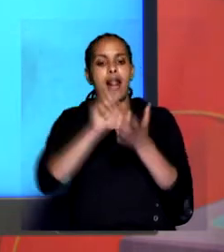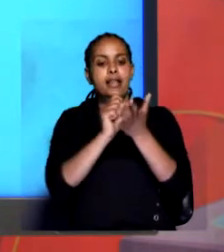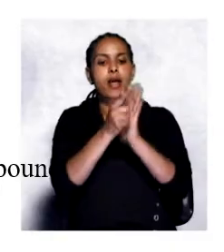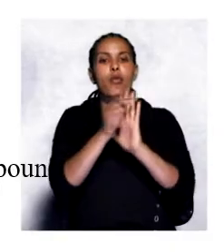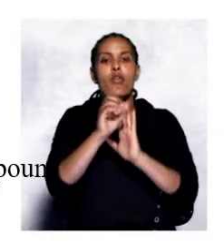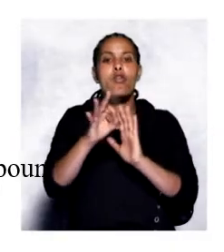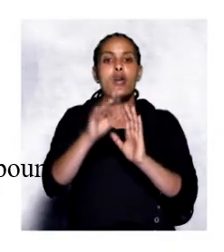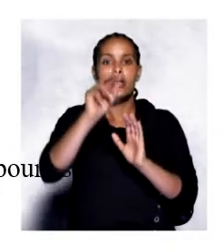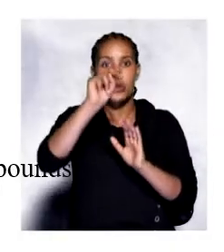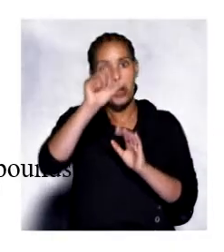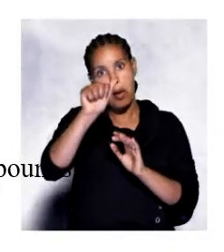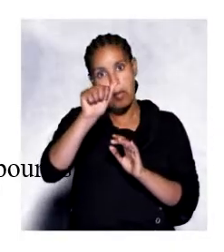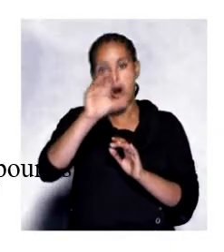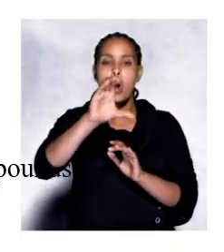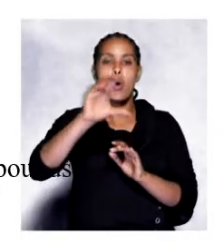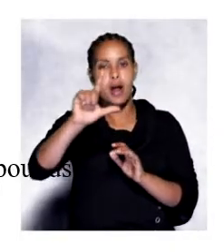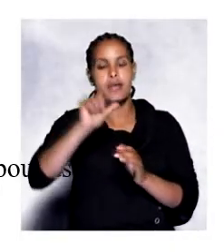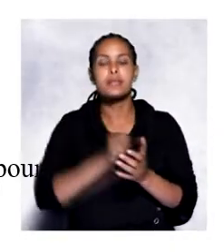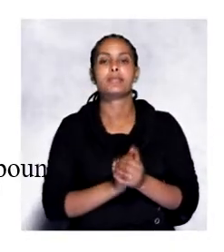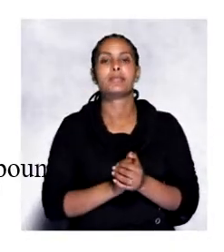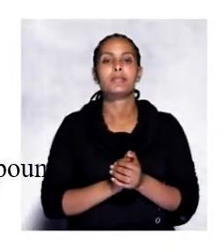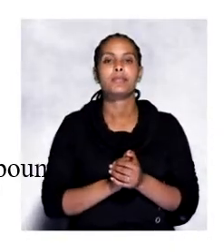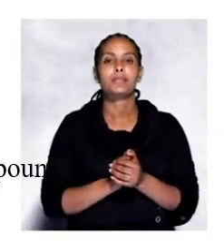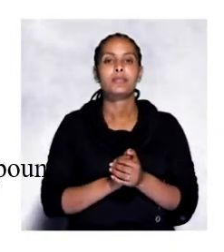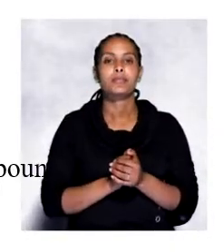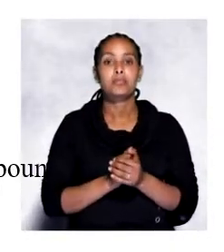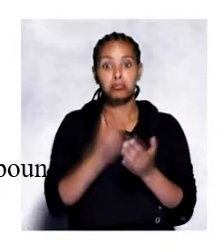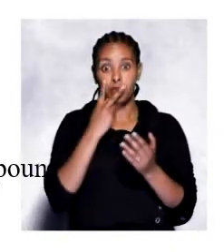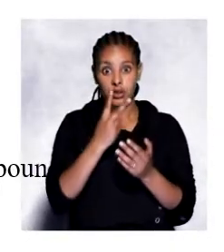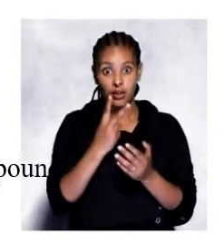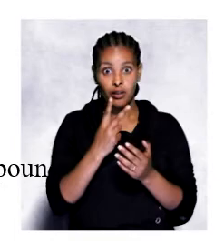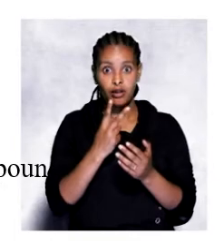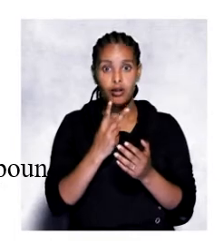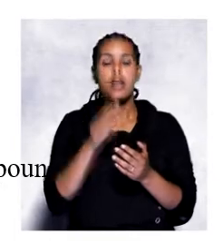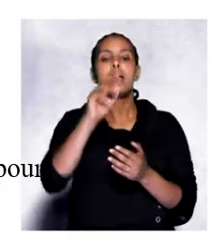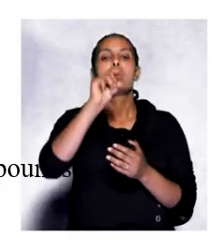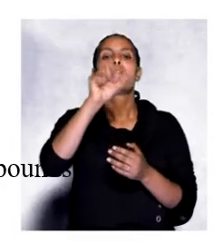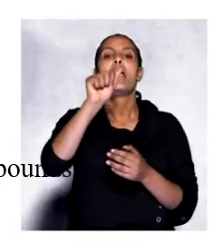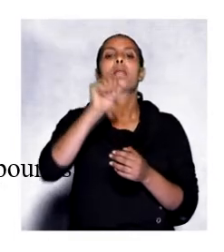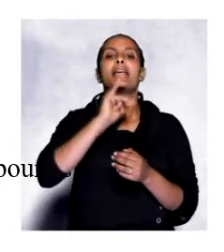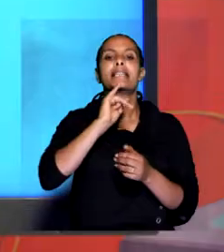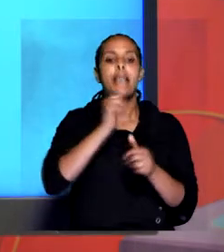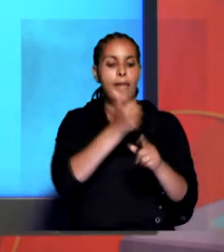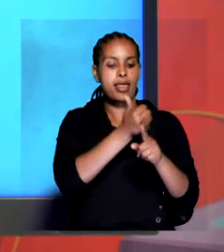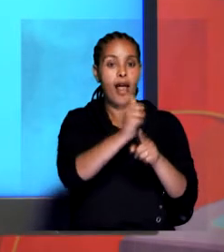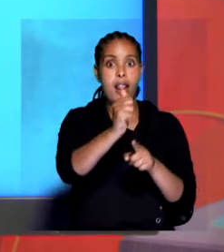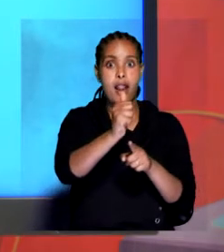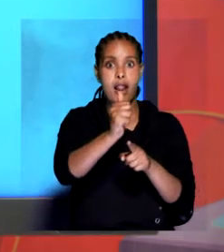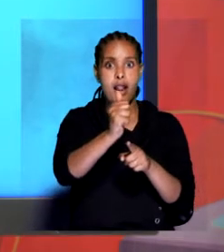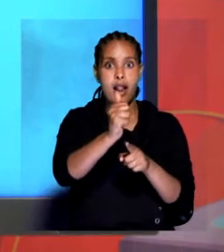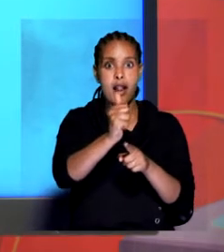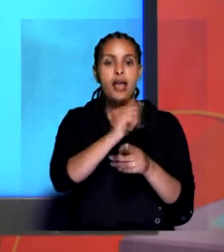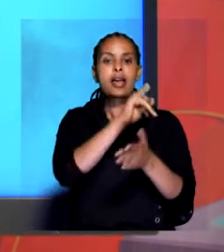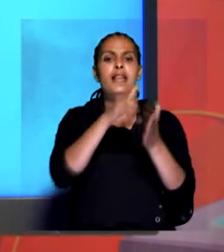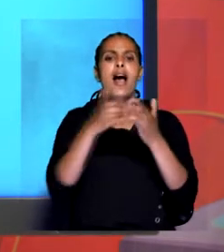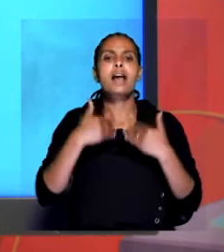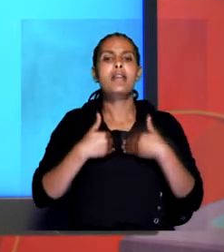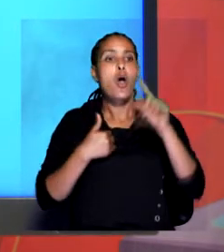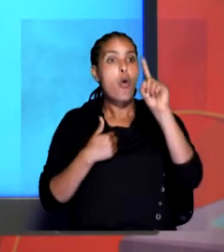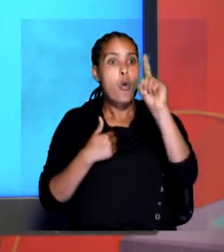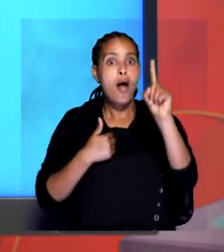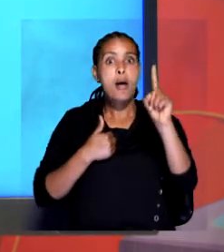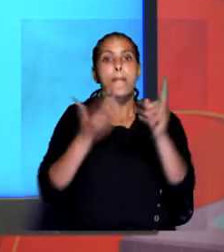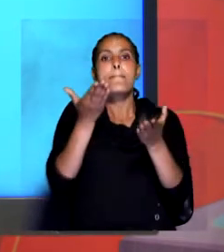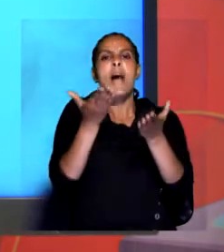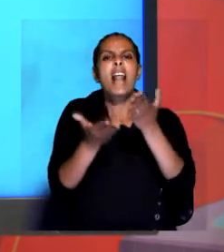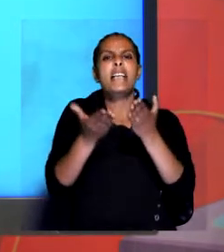example. Sodium chloride. You see? Sodium is a metal. It has one